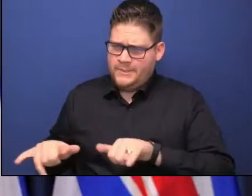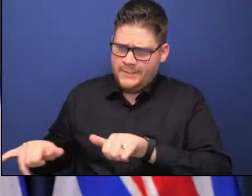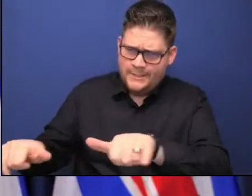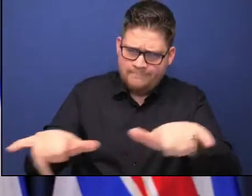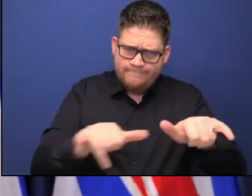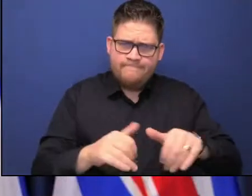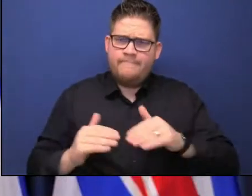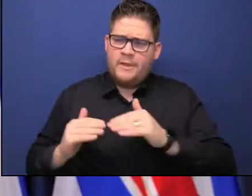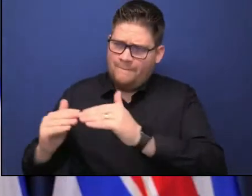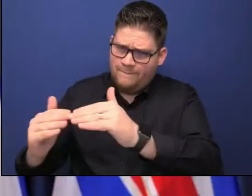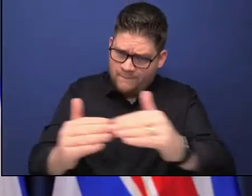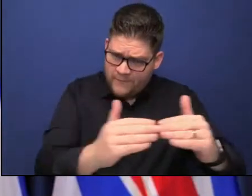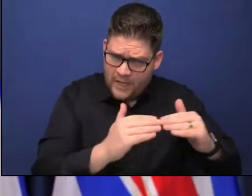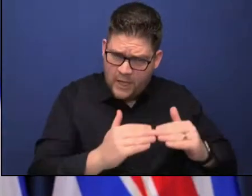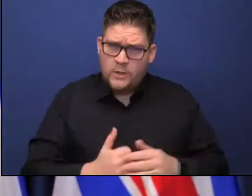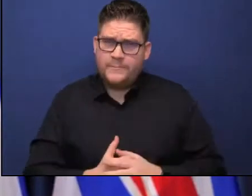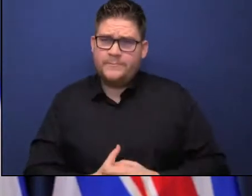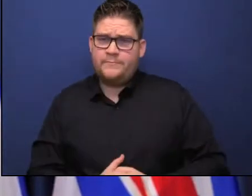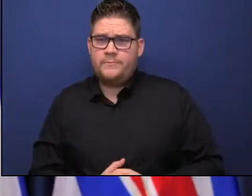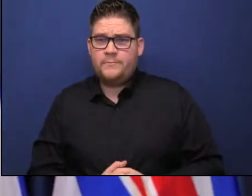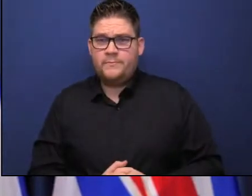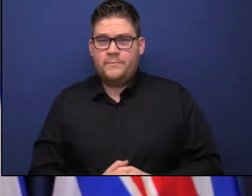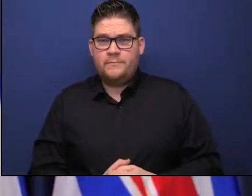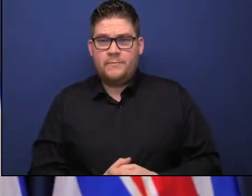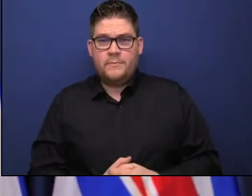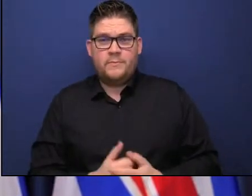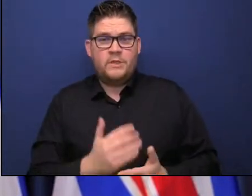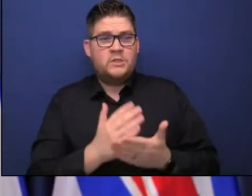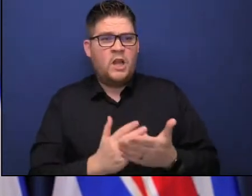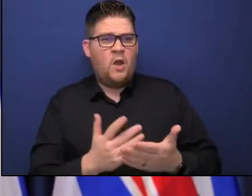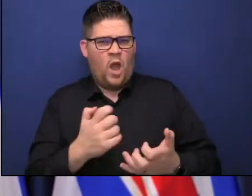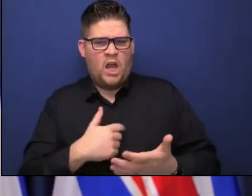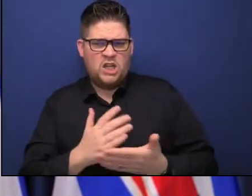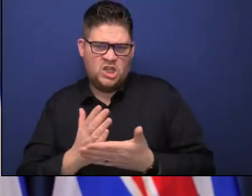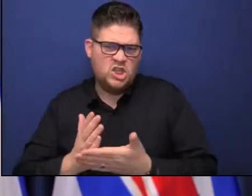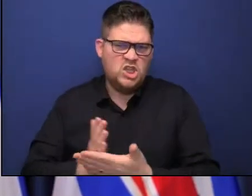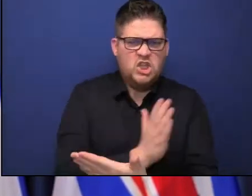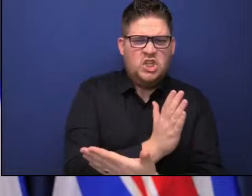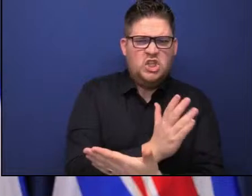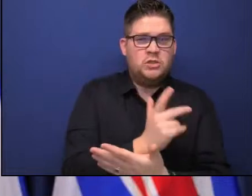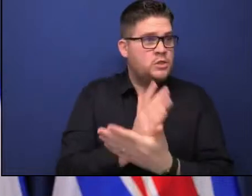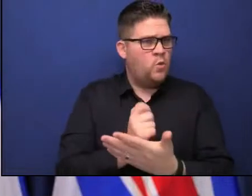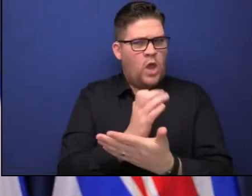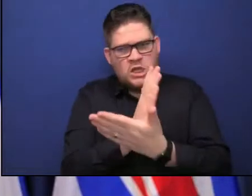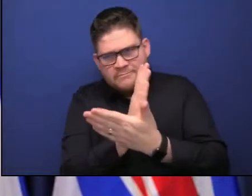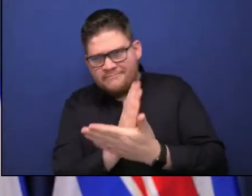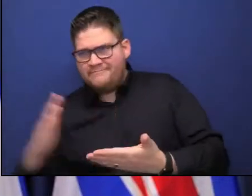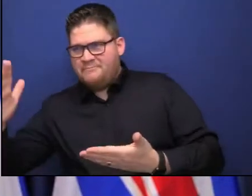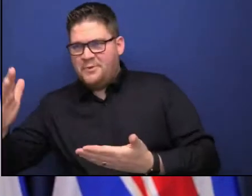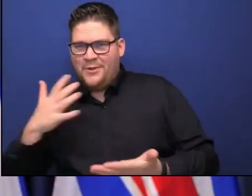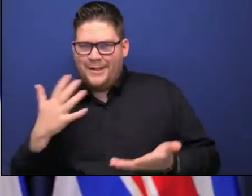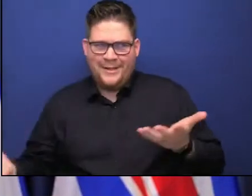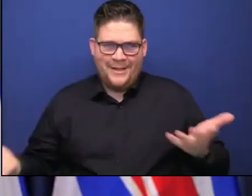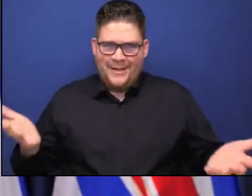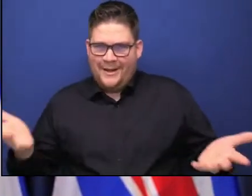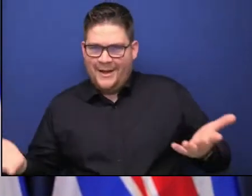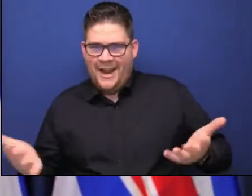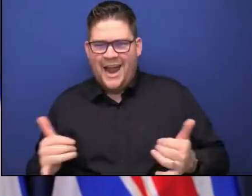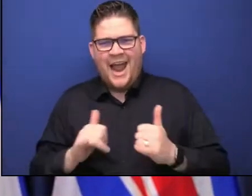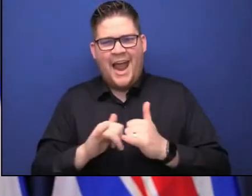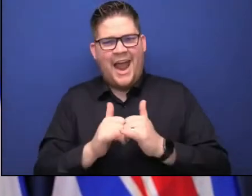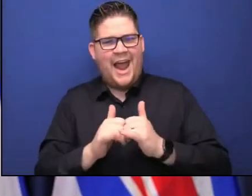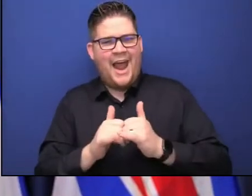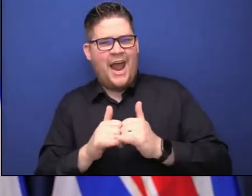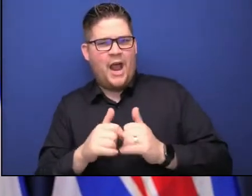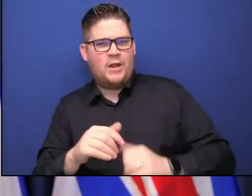way in one direction or those who want us to go way in the other direction. You know, we've heard for calls to completely stop any rents from going up ever, and